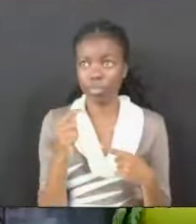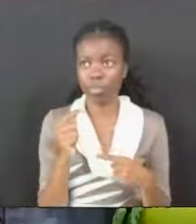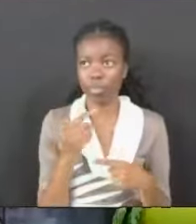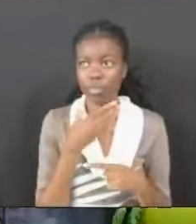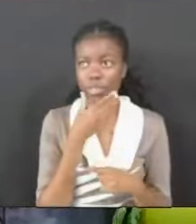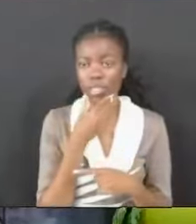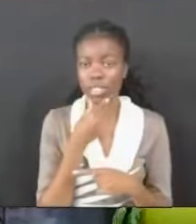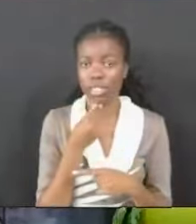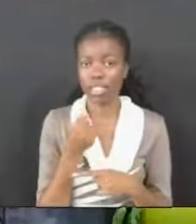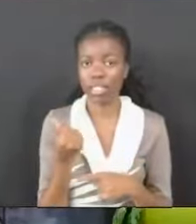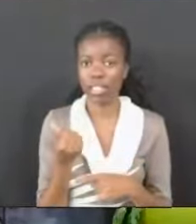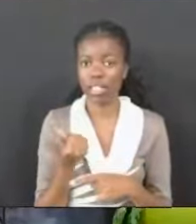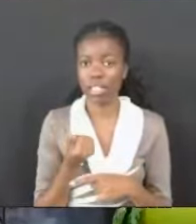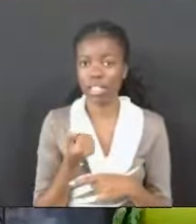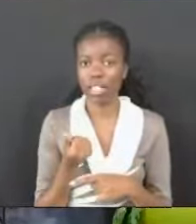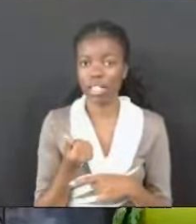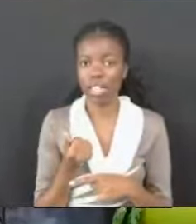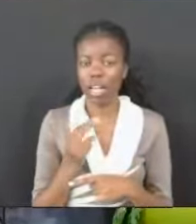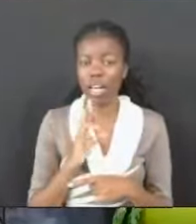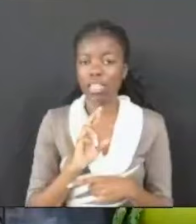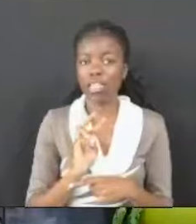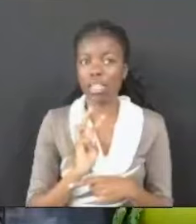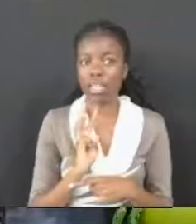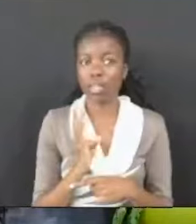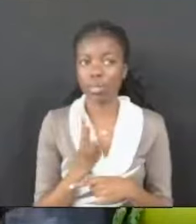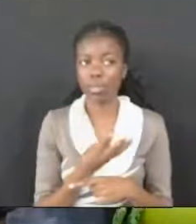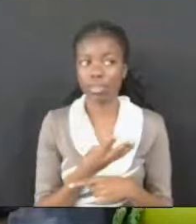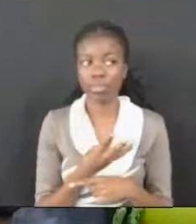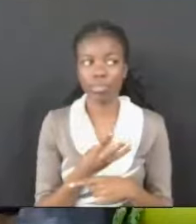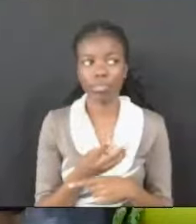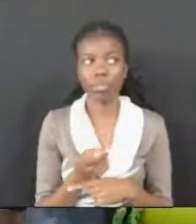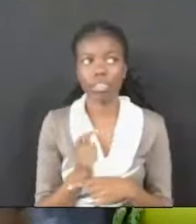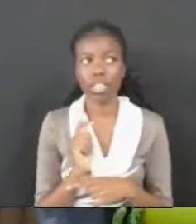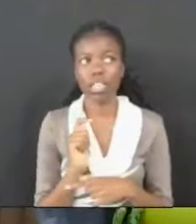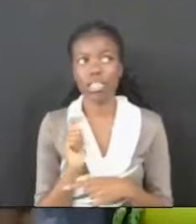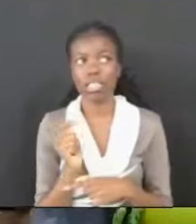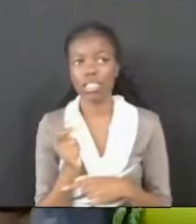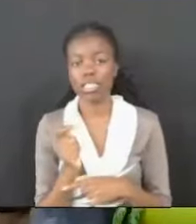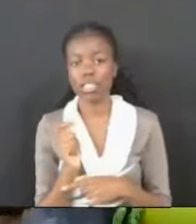Temperance, boys and girls, are we?